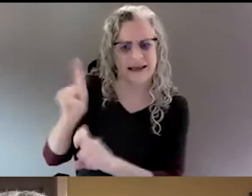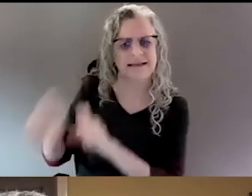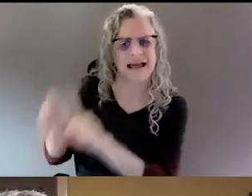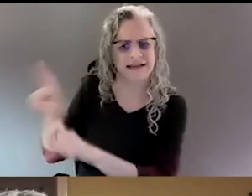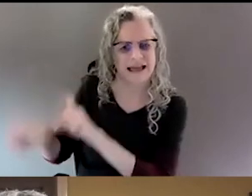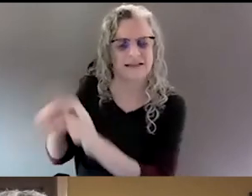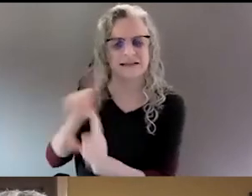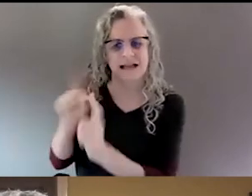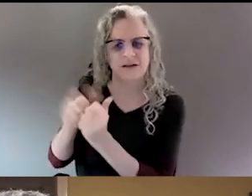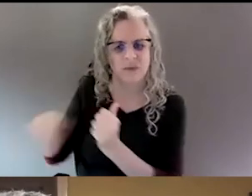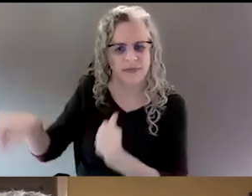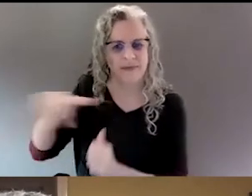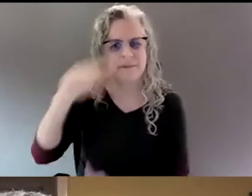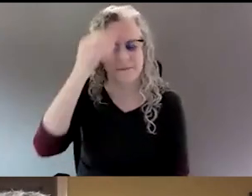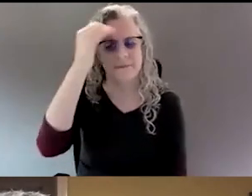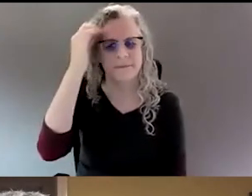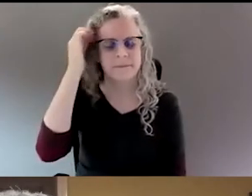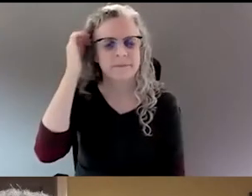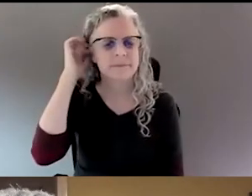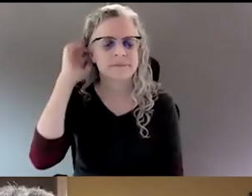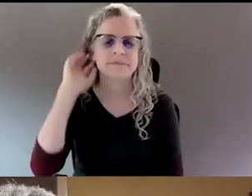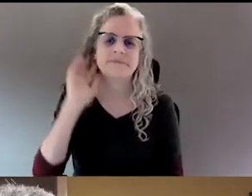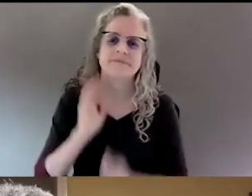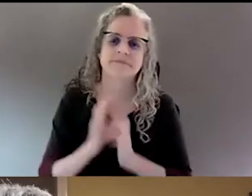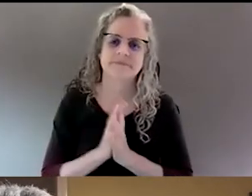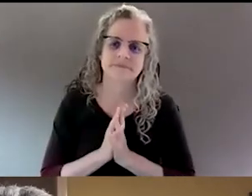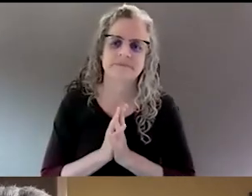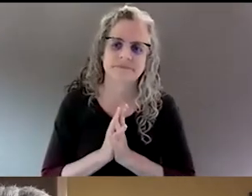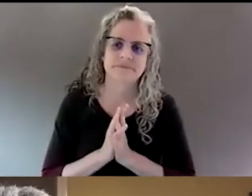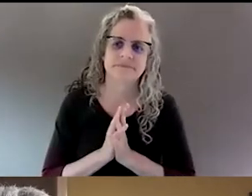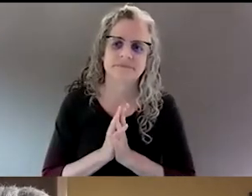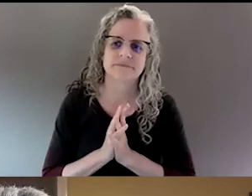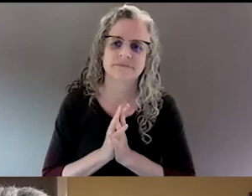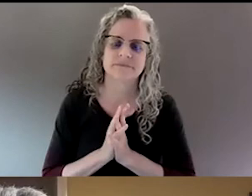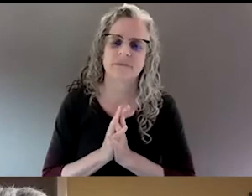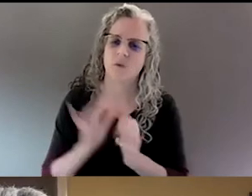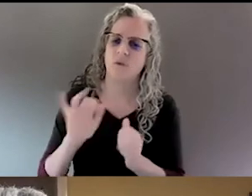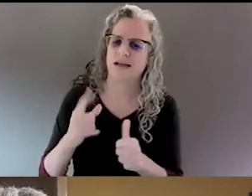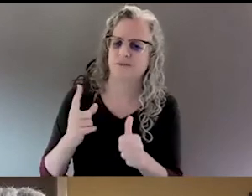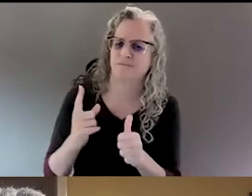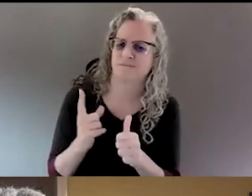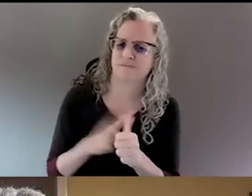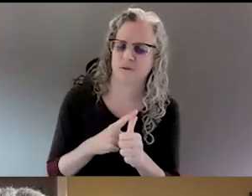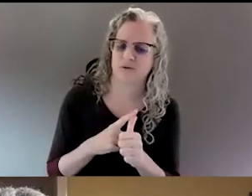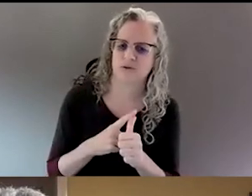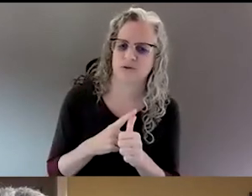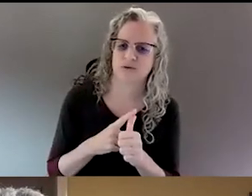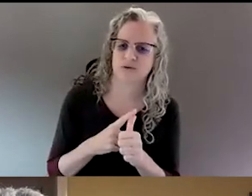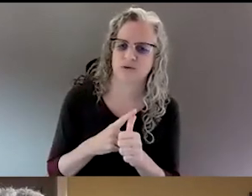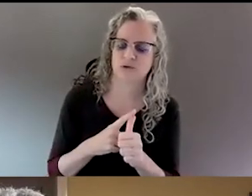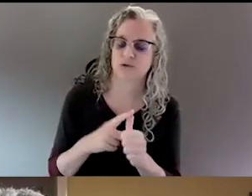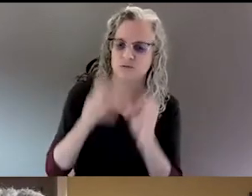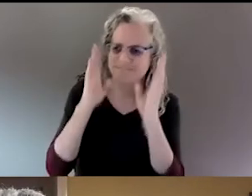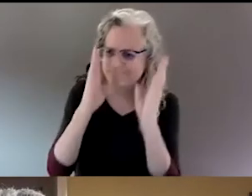So I think that is the first step, is to really listen and pay attention to who